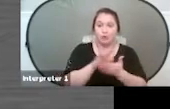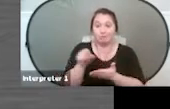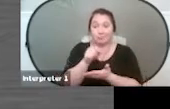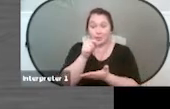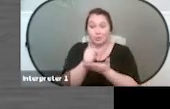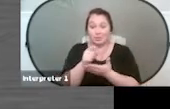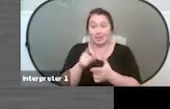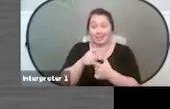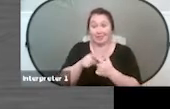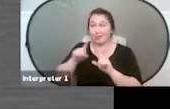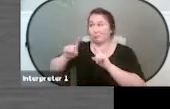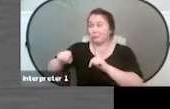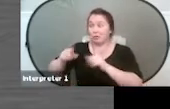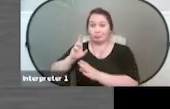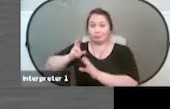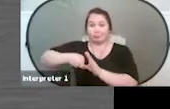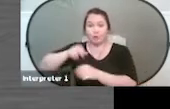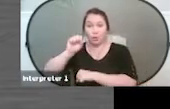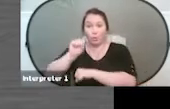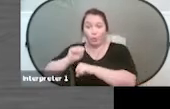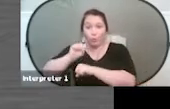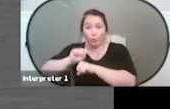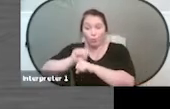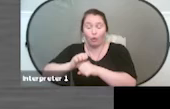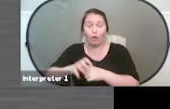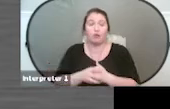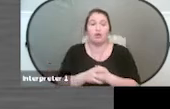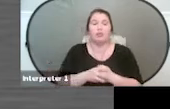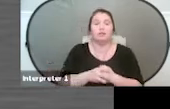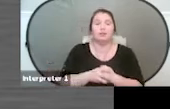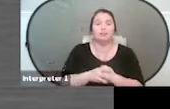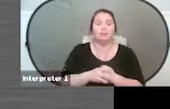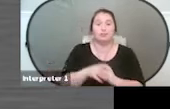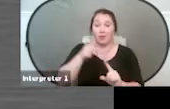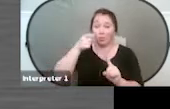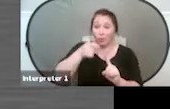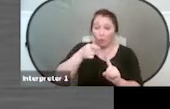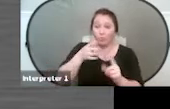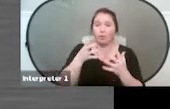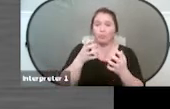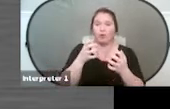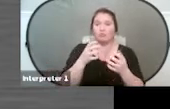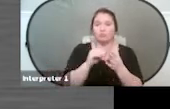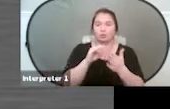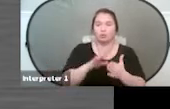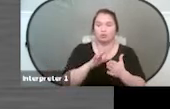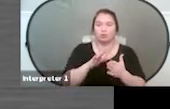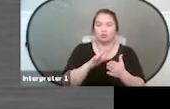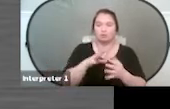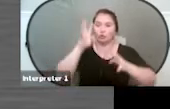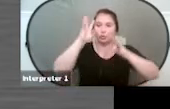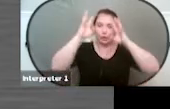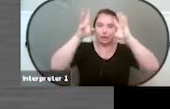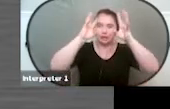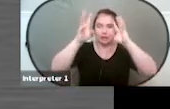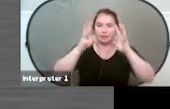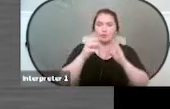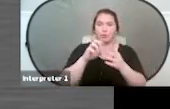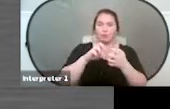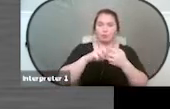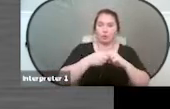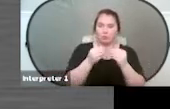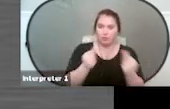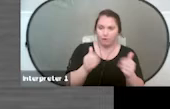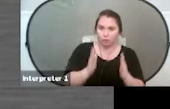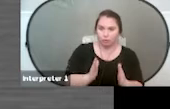workforce. And so the ultimate goal is for our students to be creative problem solvers, as we saw in the other list. We want them to be